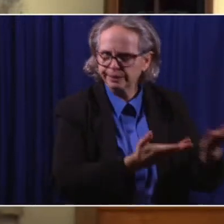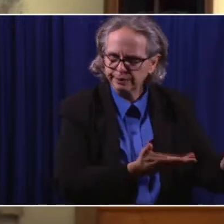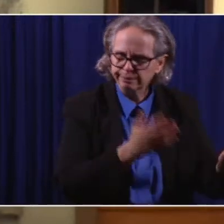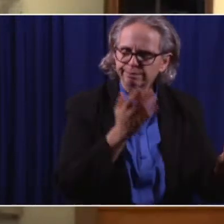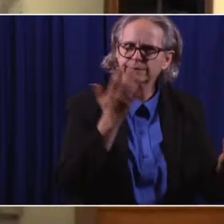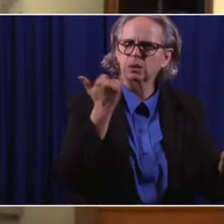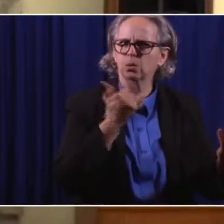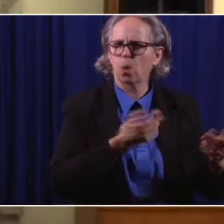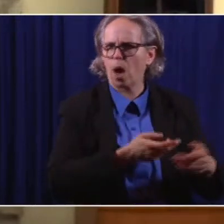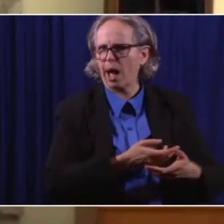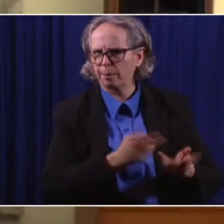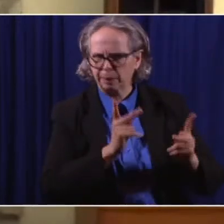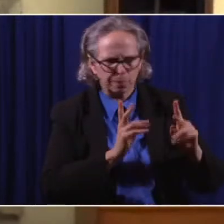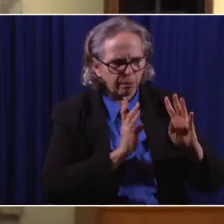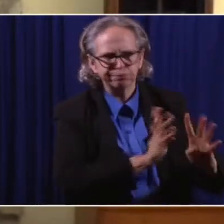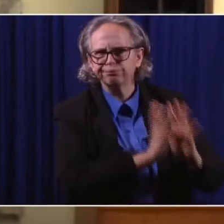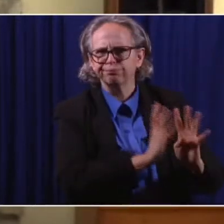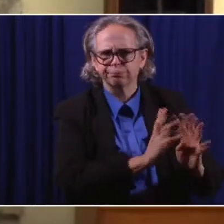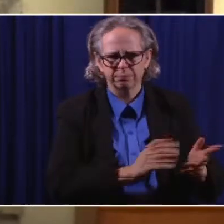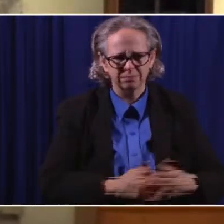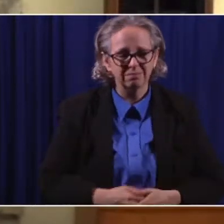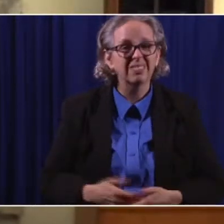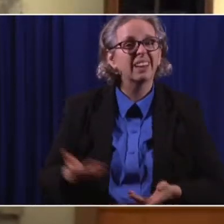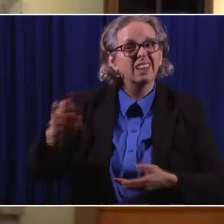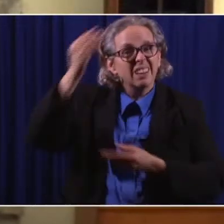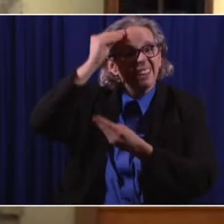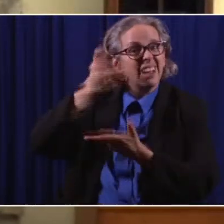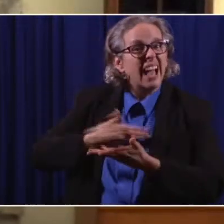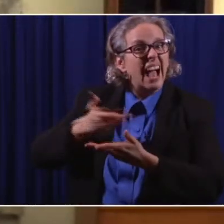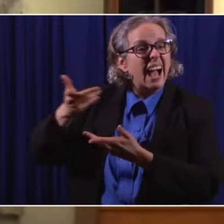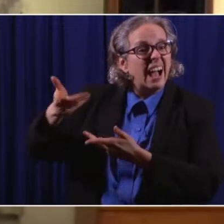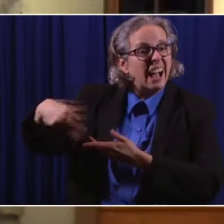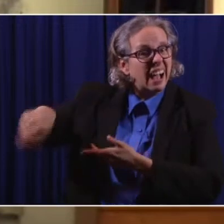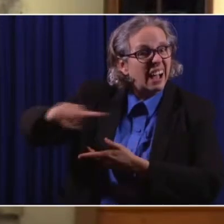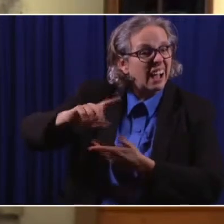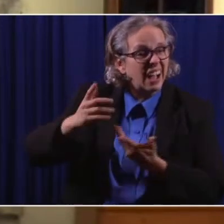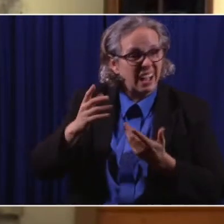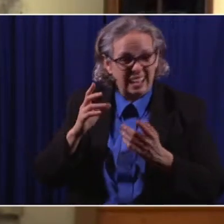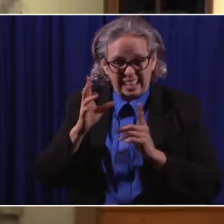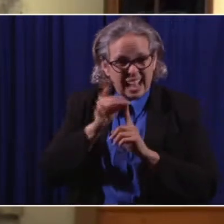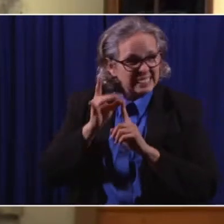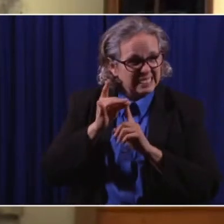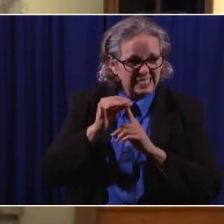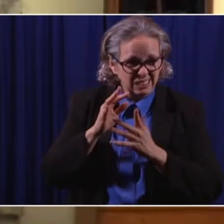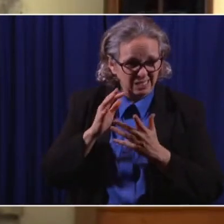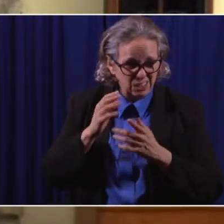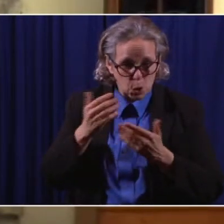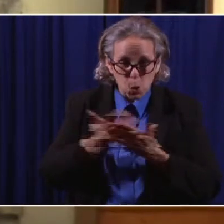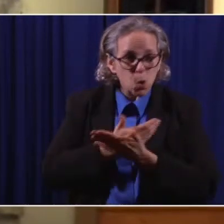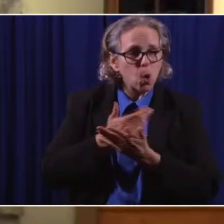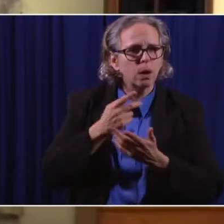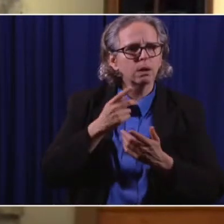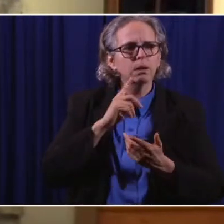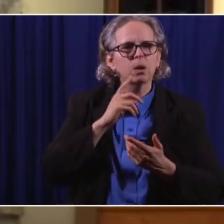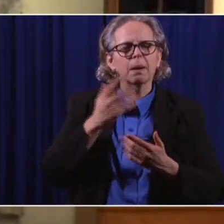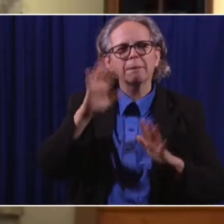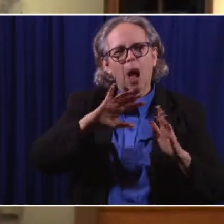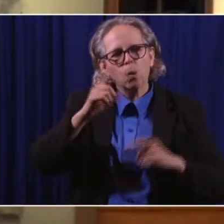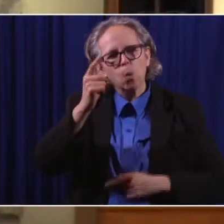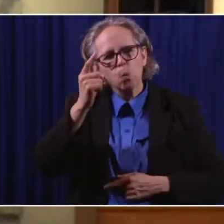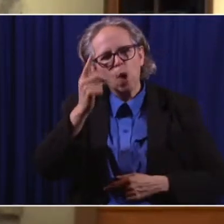more. A third of their cases are coming from spread between family members. There are small church outbreaks, 2 long